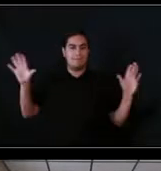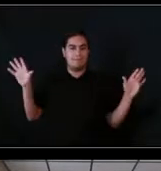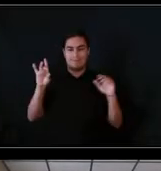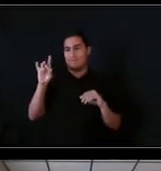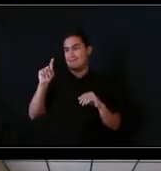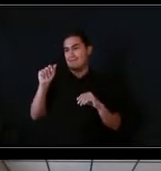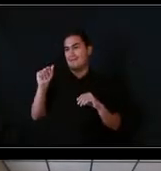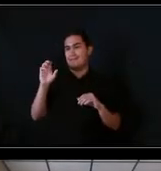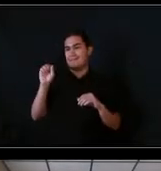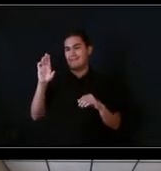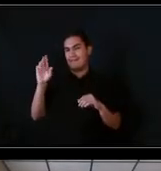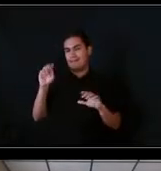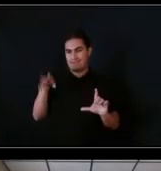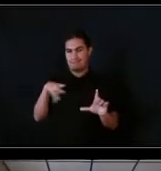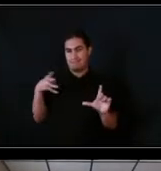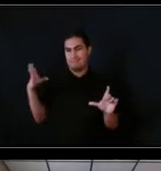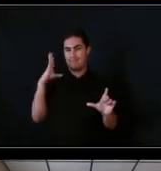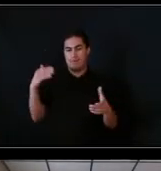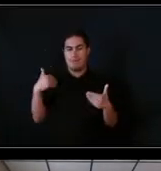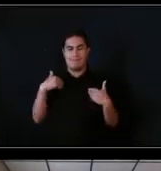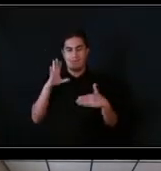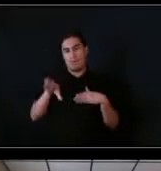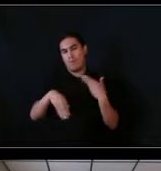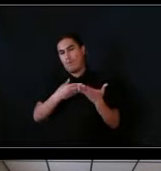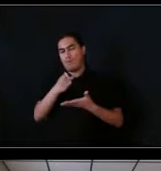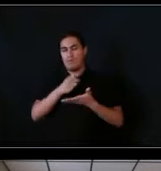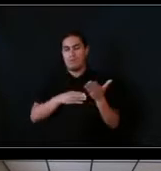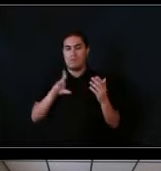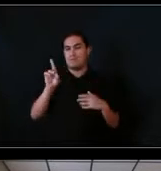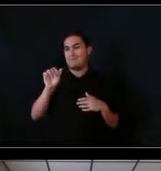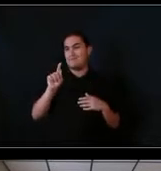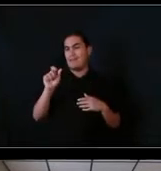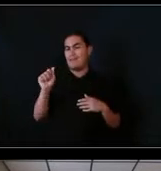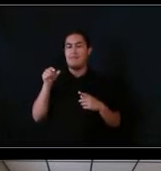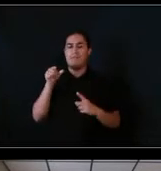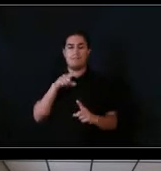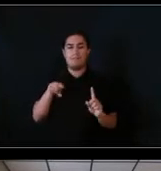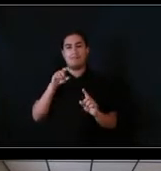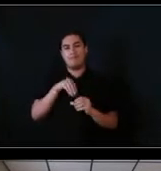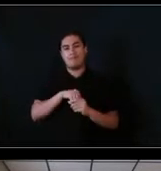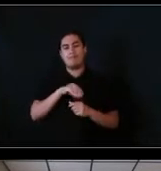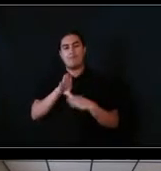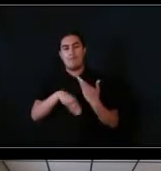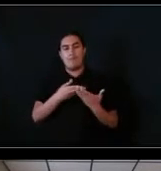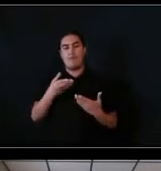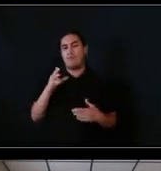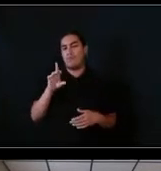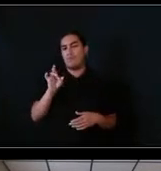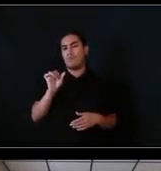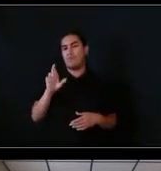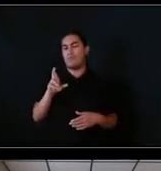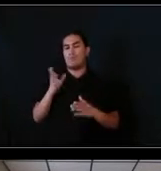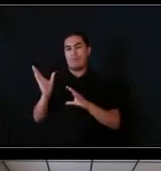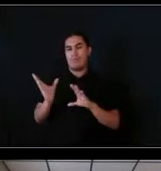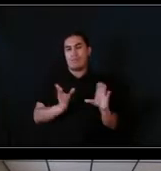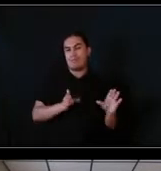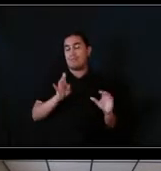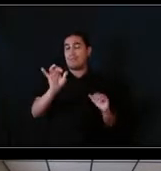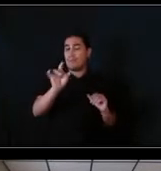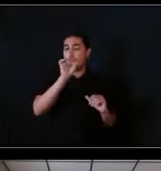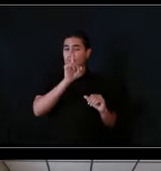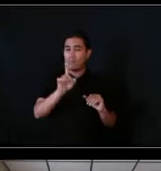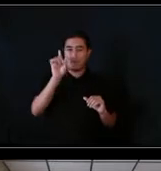include all the different pieces of data you know that are located in all the corner plans and that's really